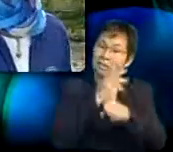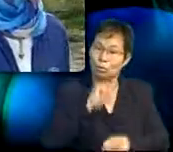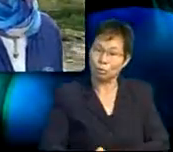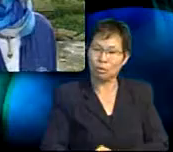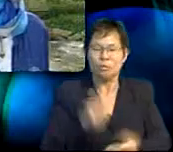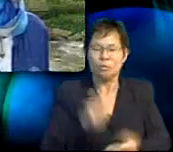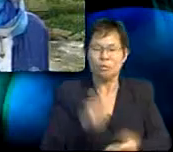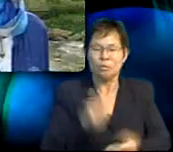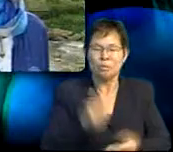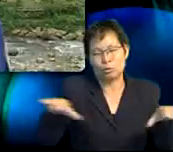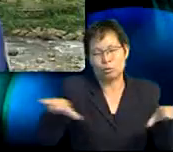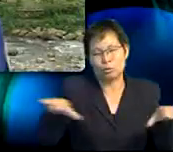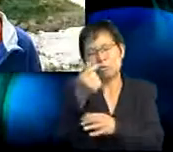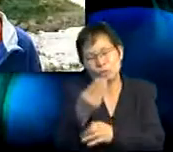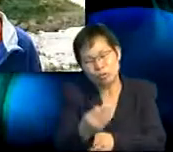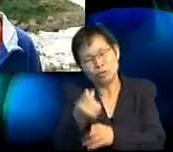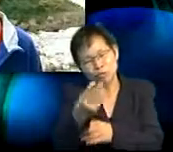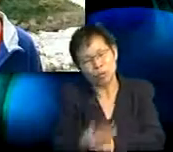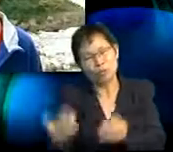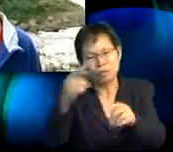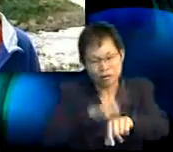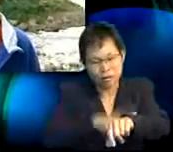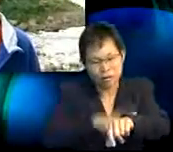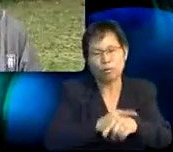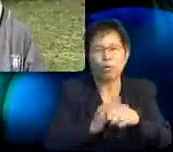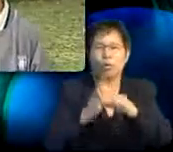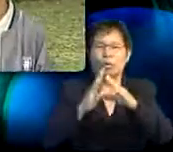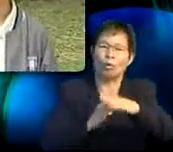few more times. You know, to overcome my fear.